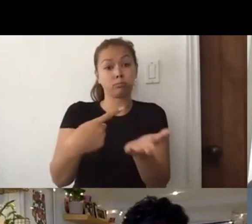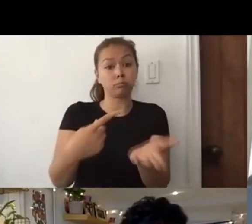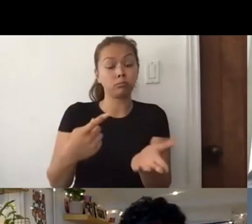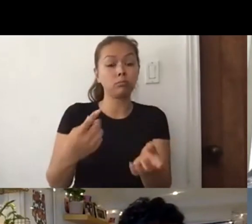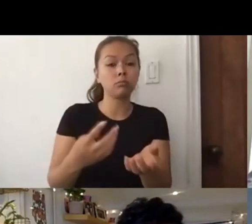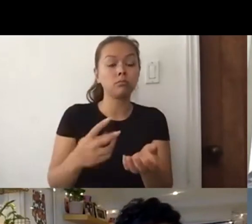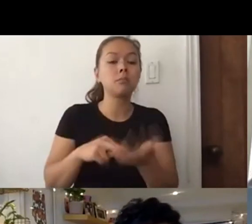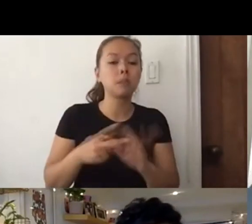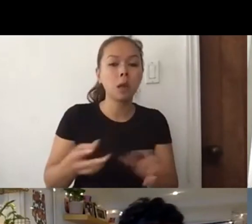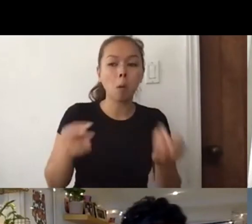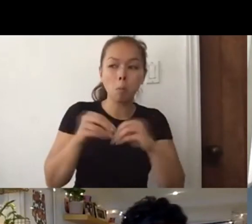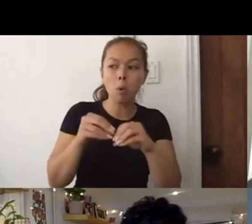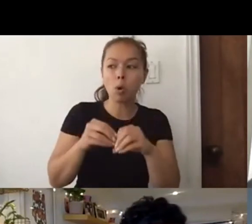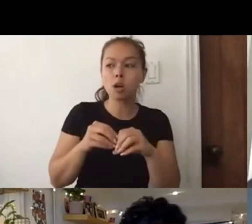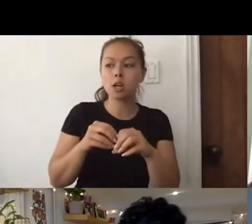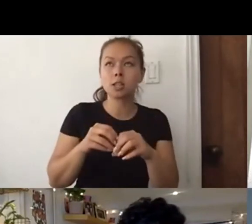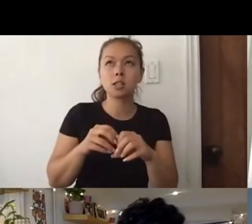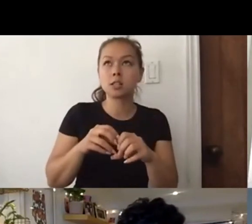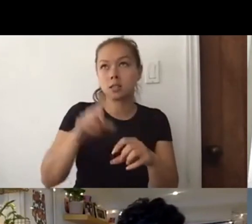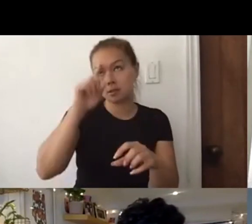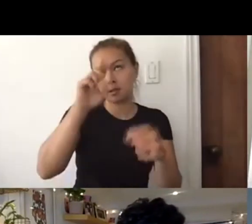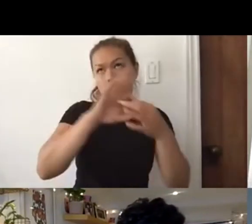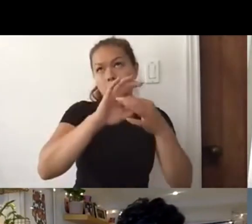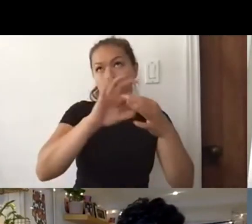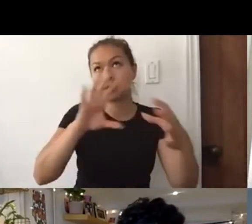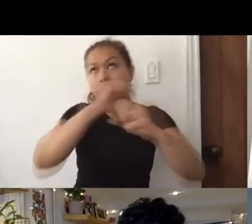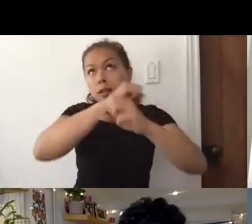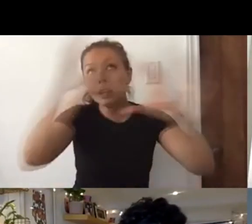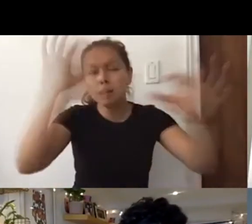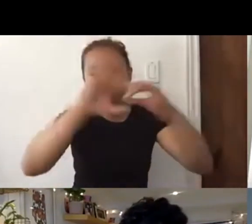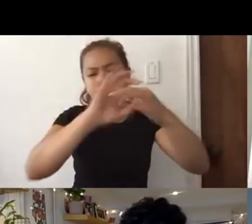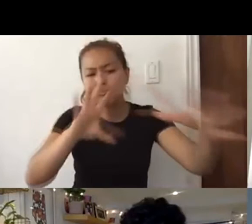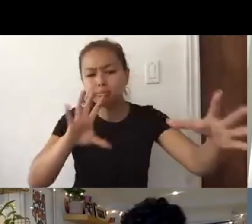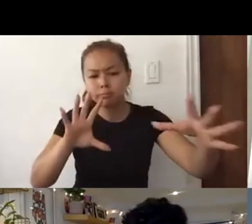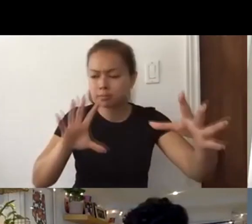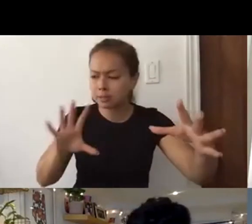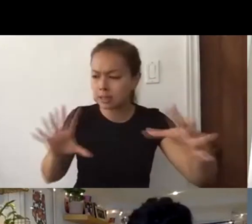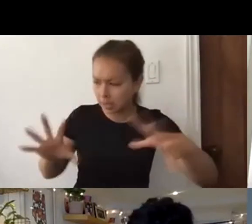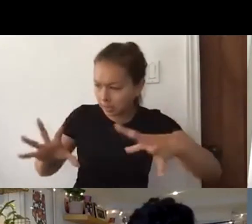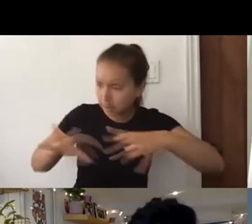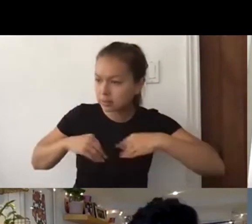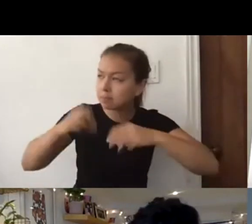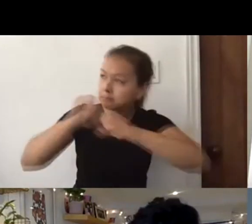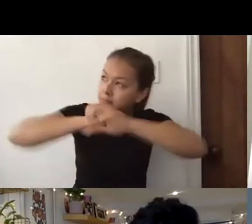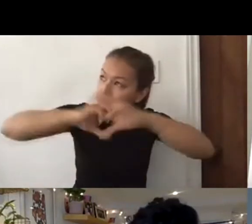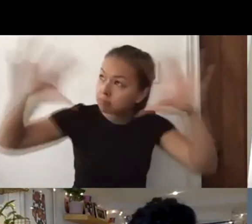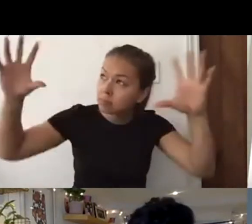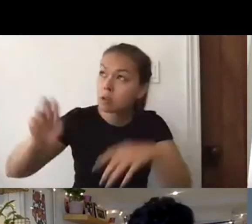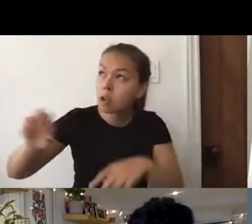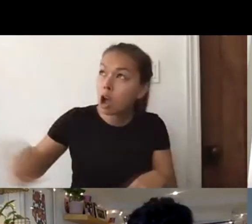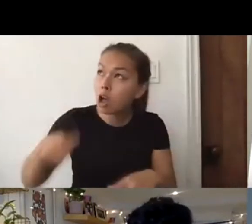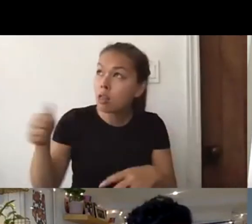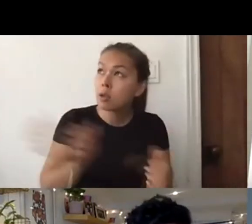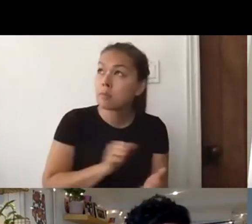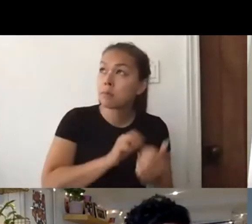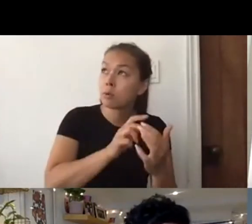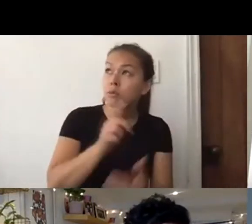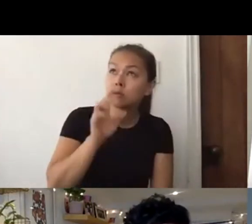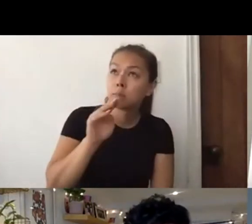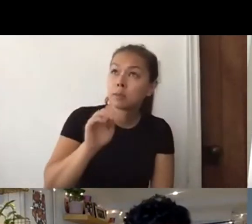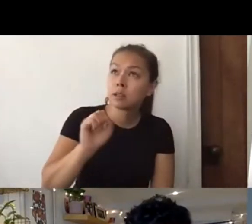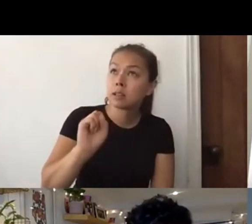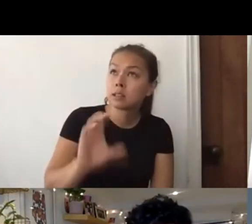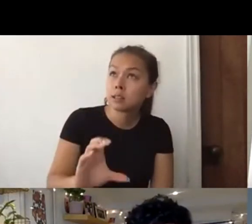unlearn it and adopt sort of these more alternative forms of masculinity that have been raised during this panel.